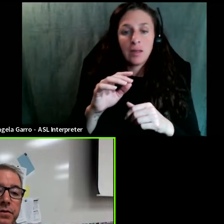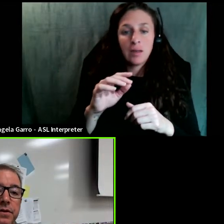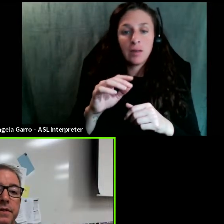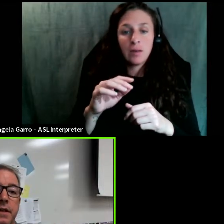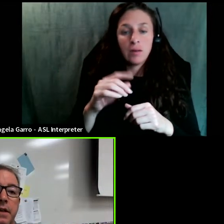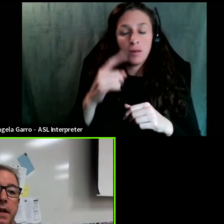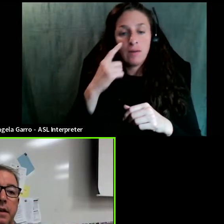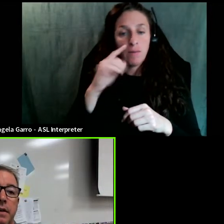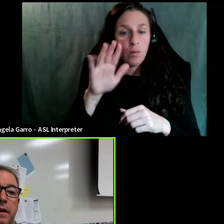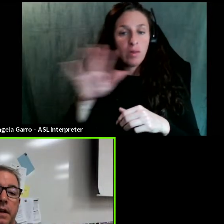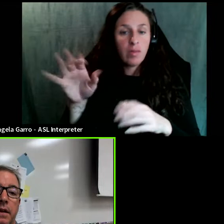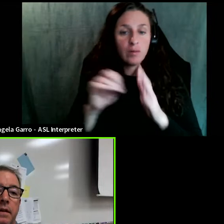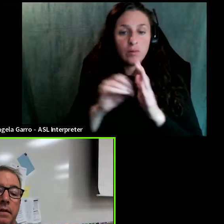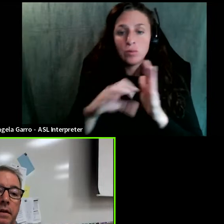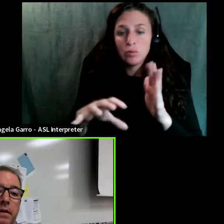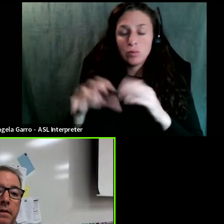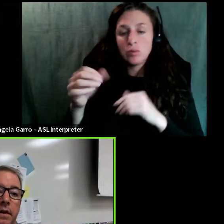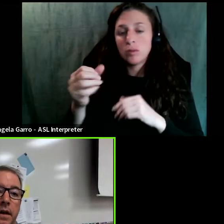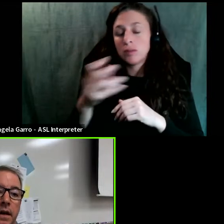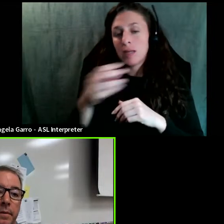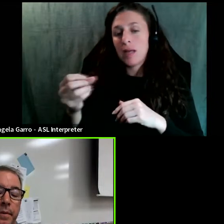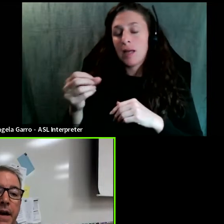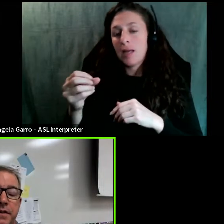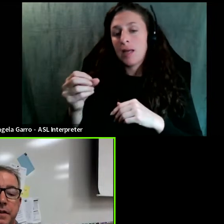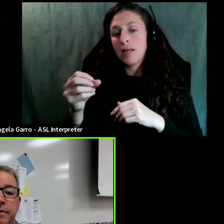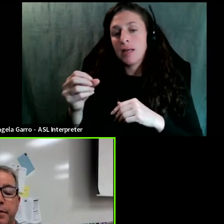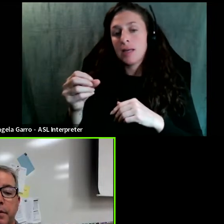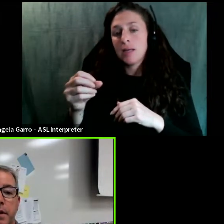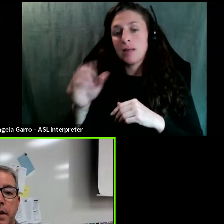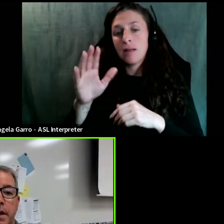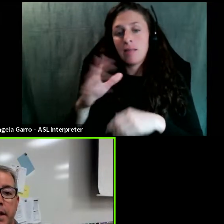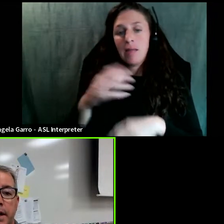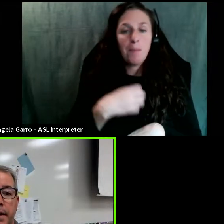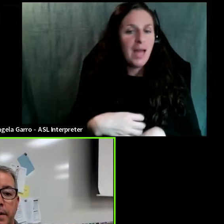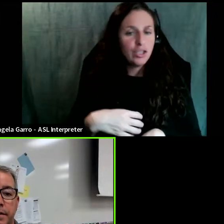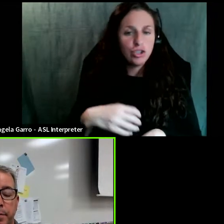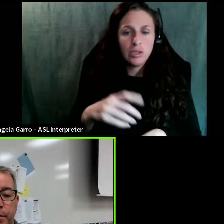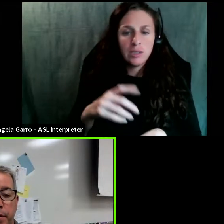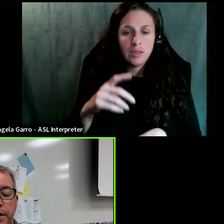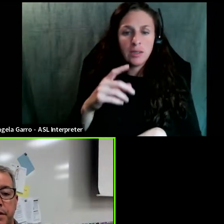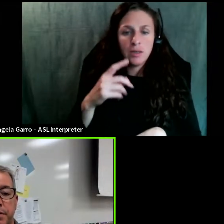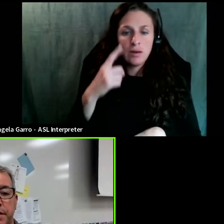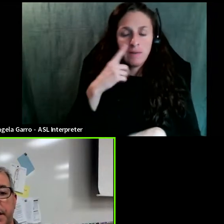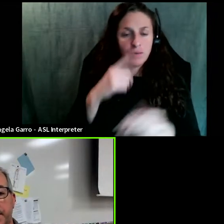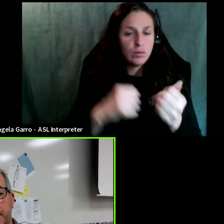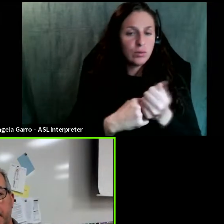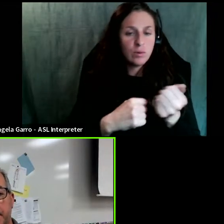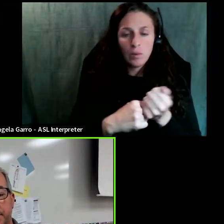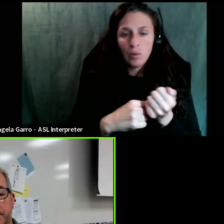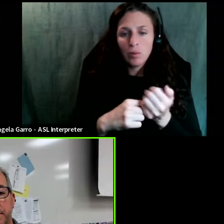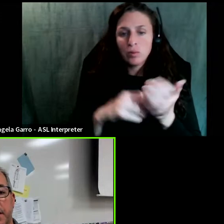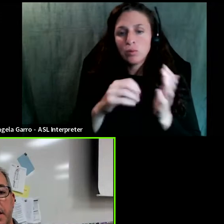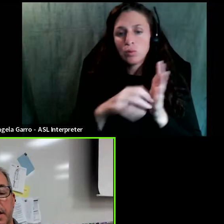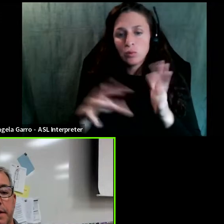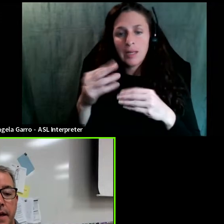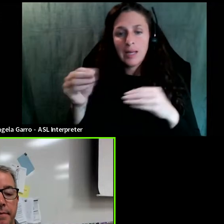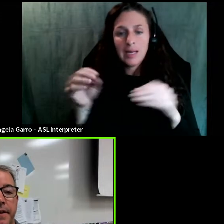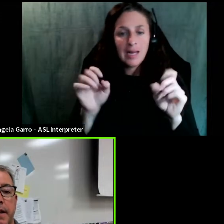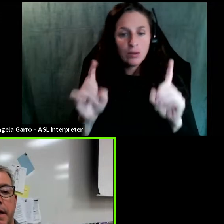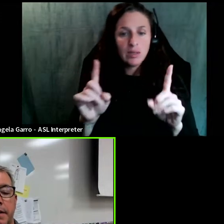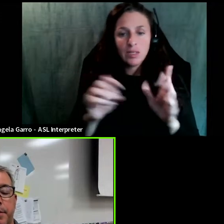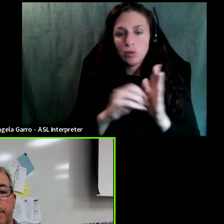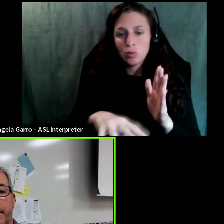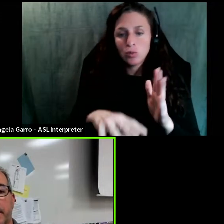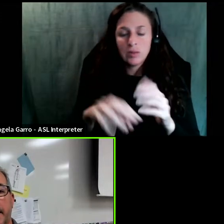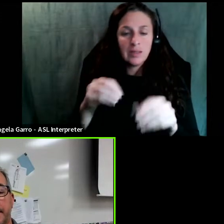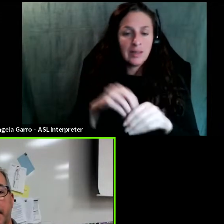their students and their passion for supporting students and educating students, in the same